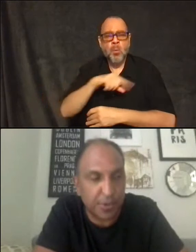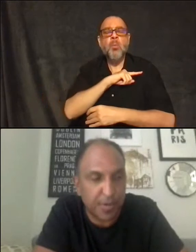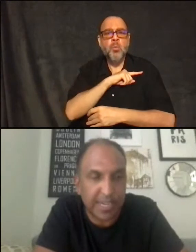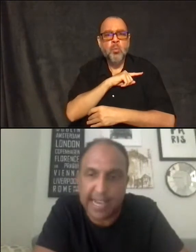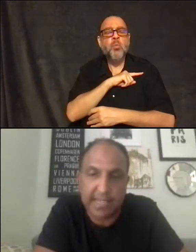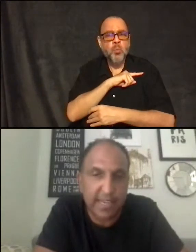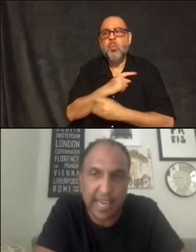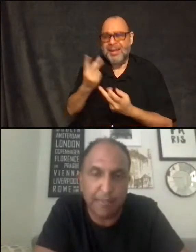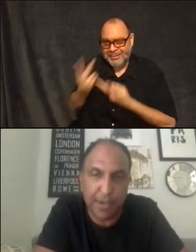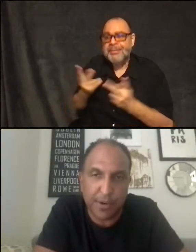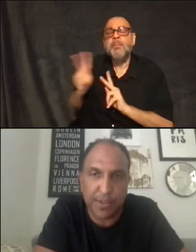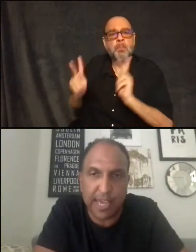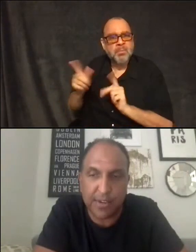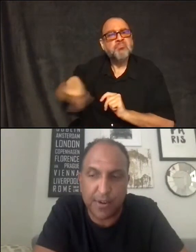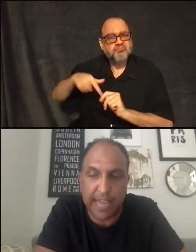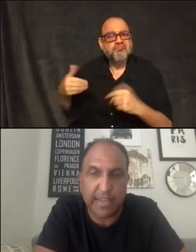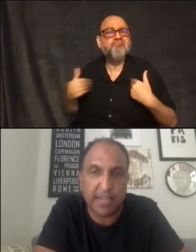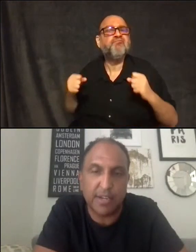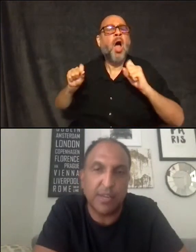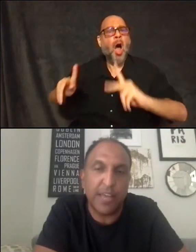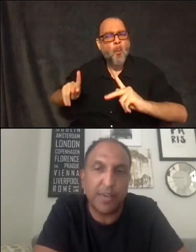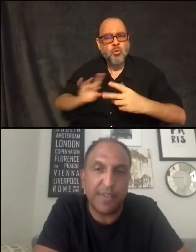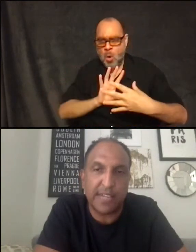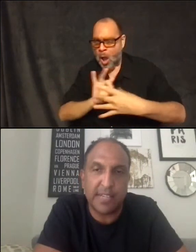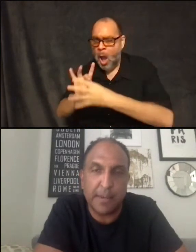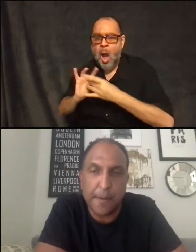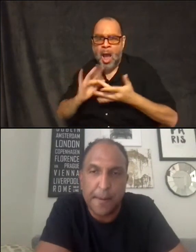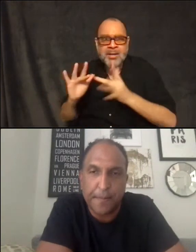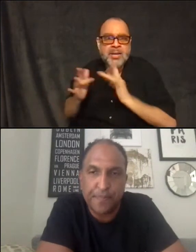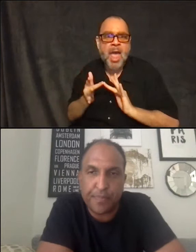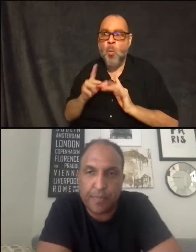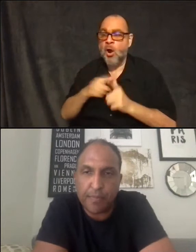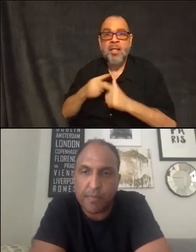opportunity to connect and build and create in a way that we've yet to see.